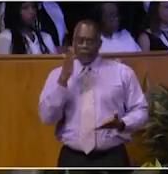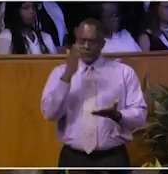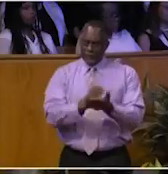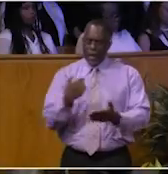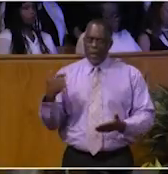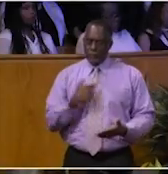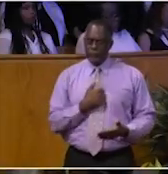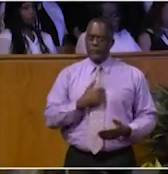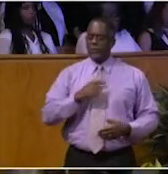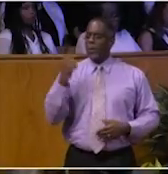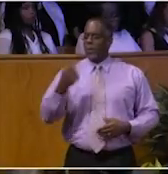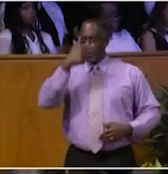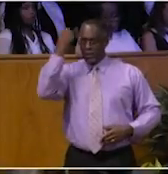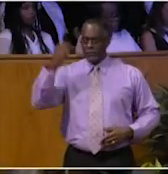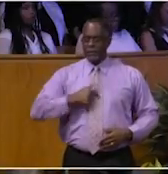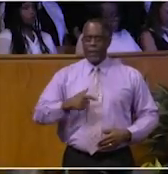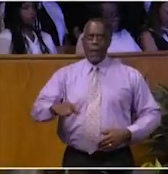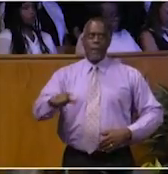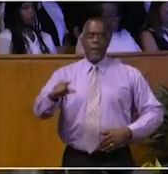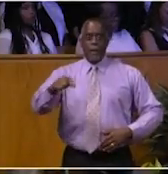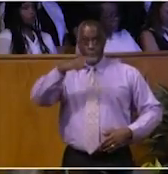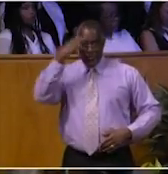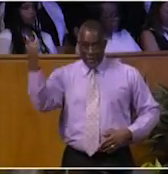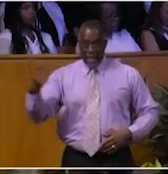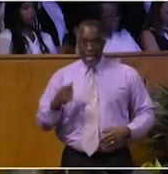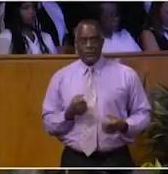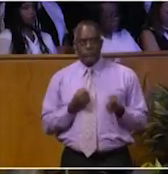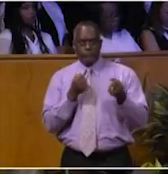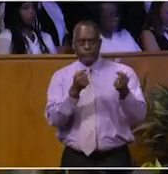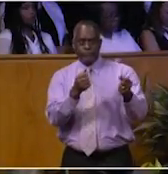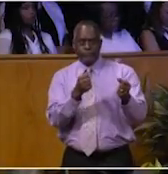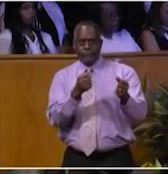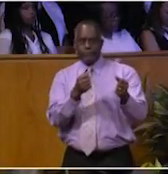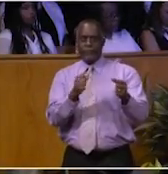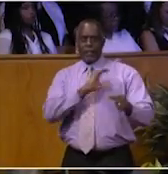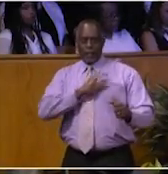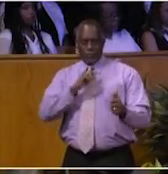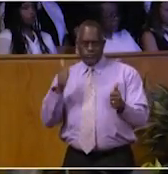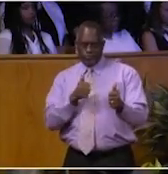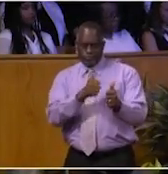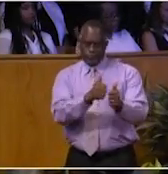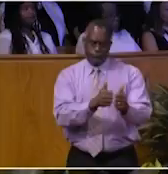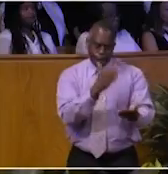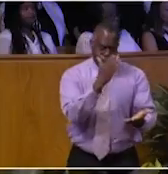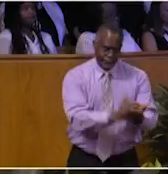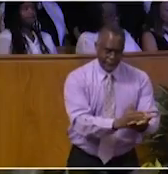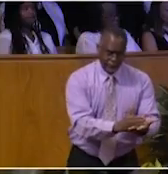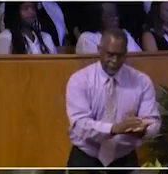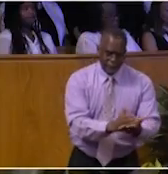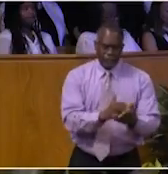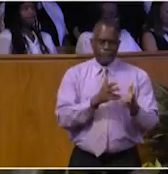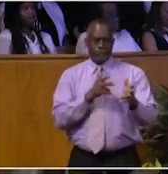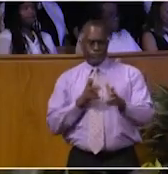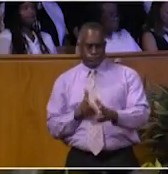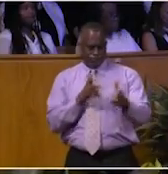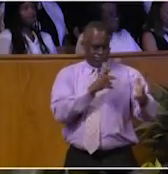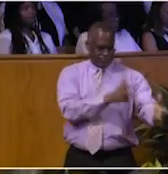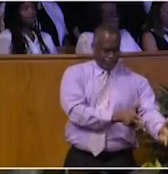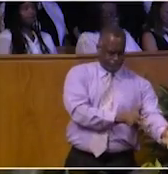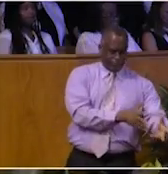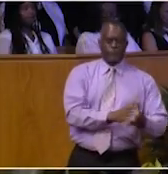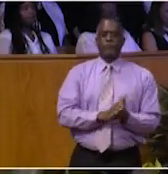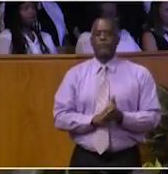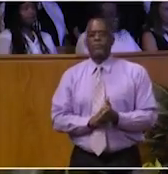black. They understand that even walking down the street at any given time, they can be stopped